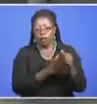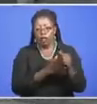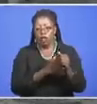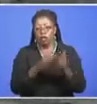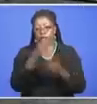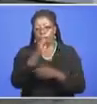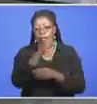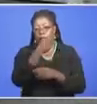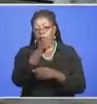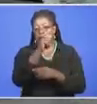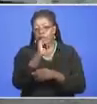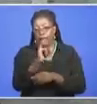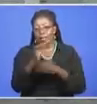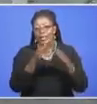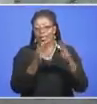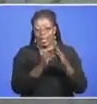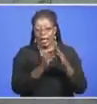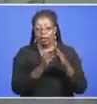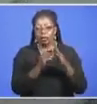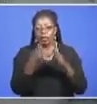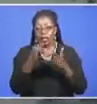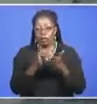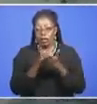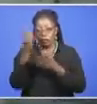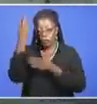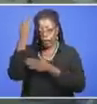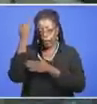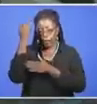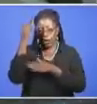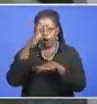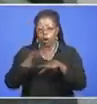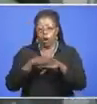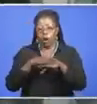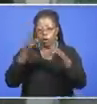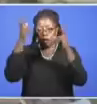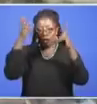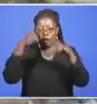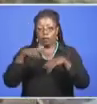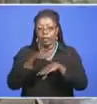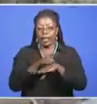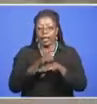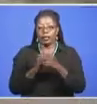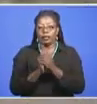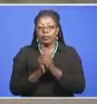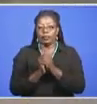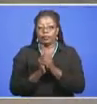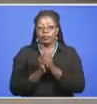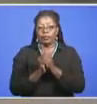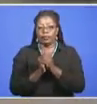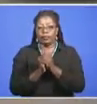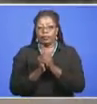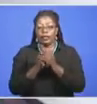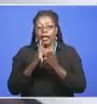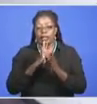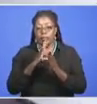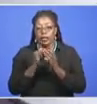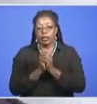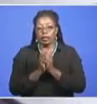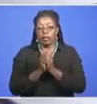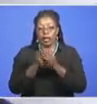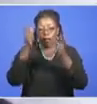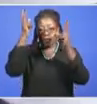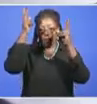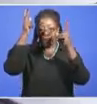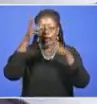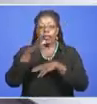the Honorable Dion Folks, referenced the Prime Minister's position on Crown land. The Prime Minister said at the opening of a housing